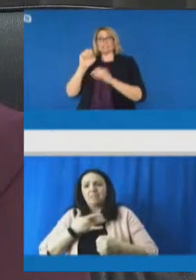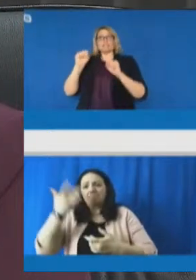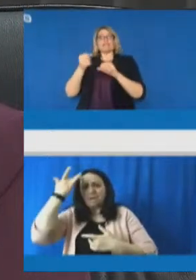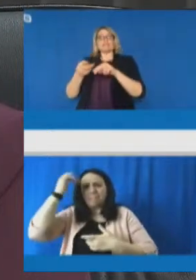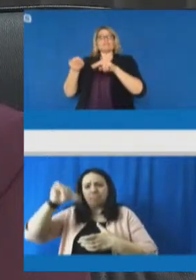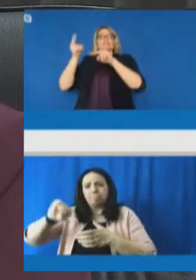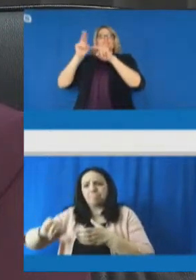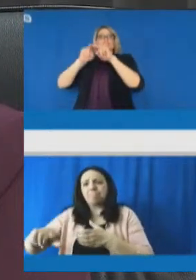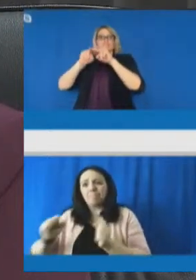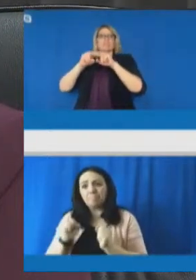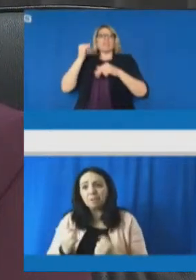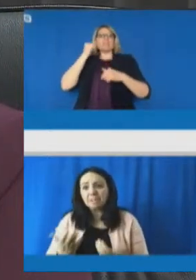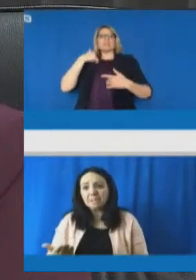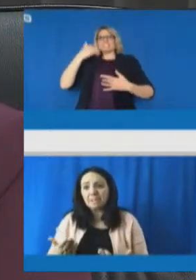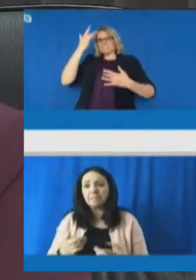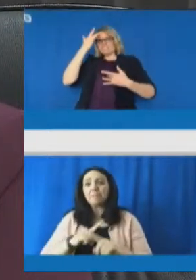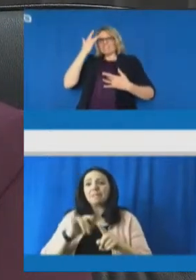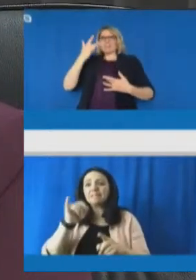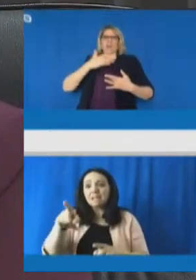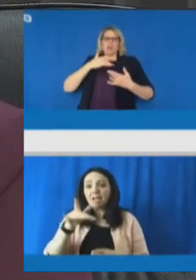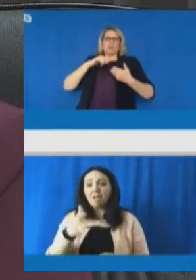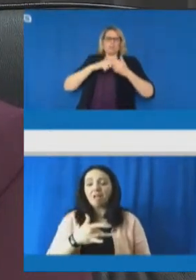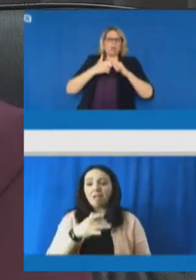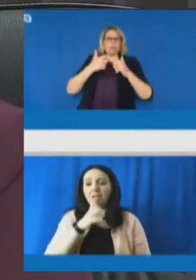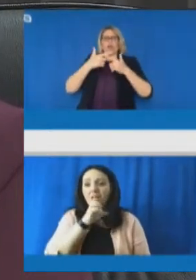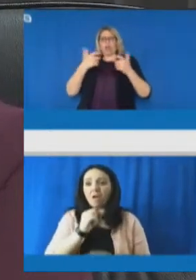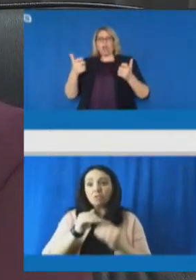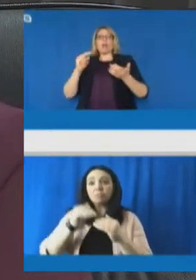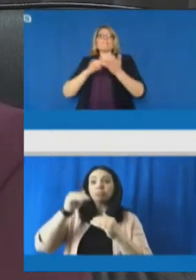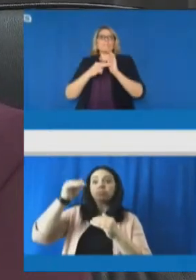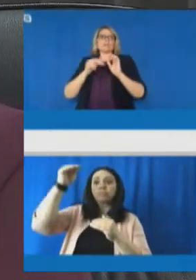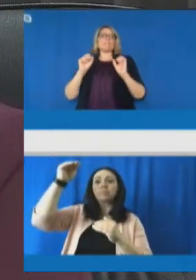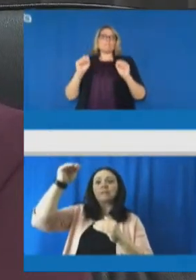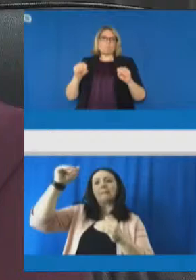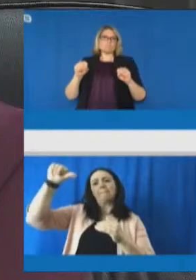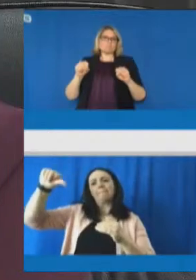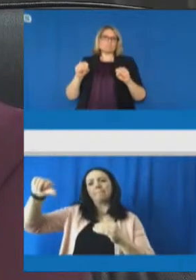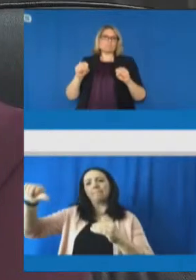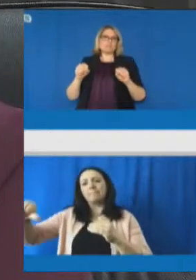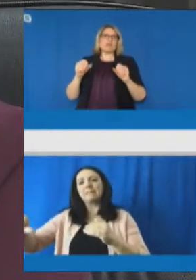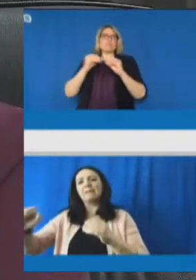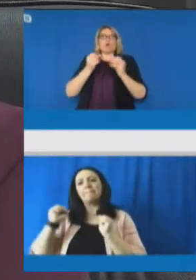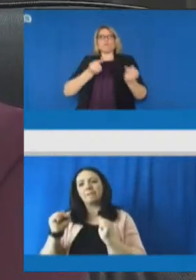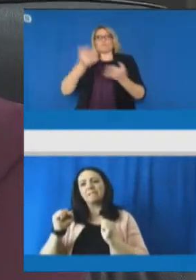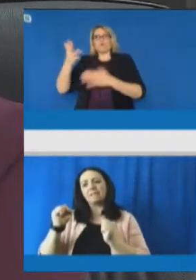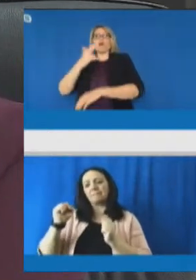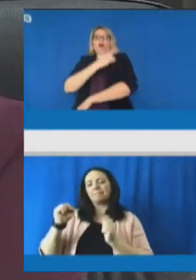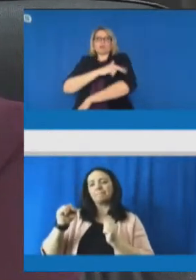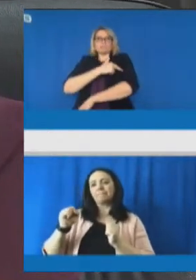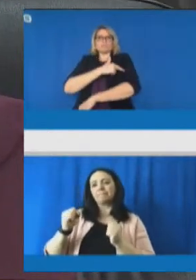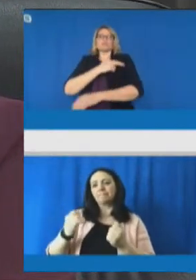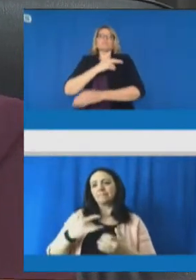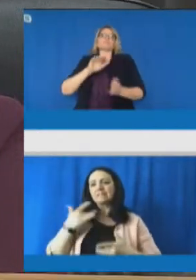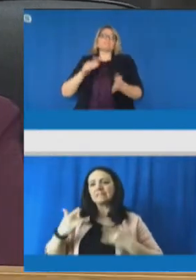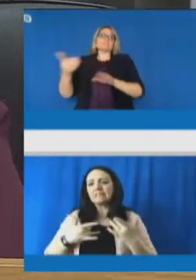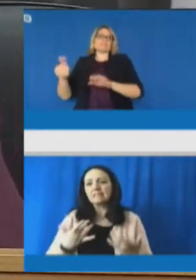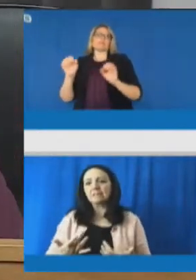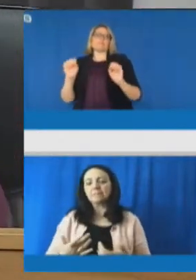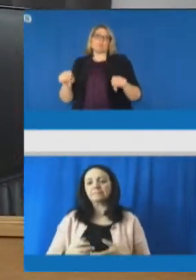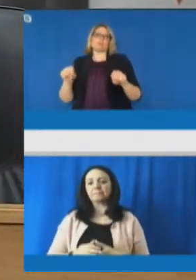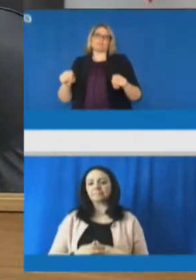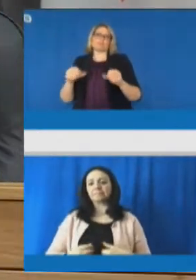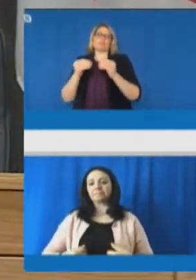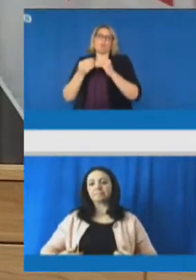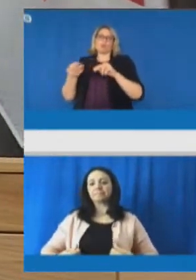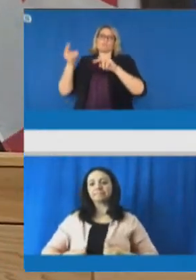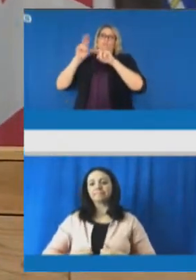that temporary foreign workers are not currently in the vaccination rollout plan. These are workers